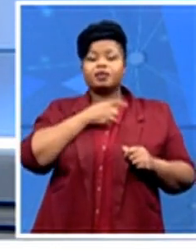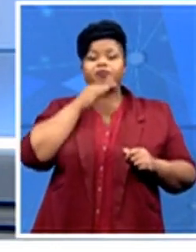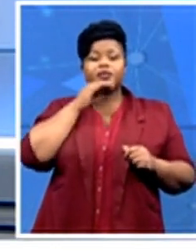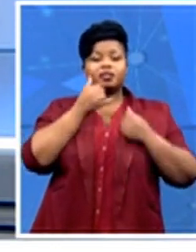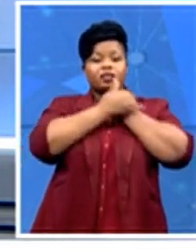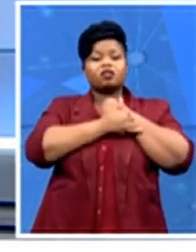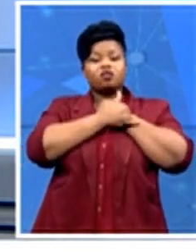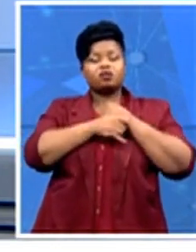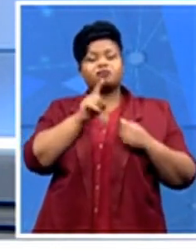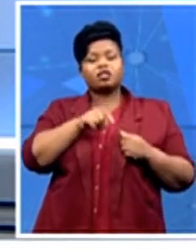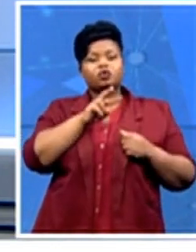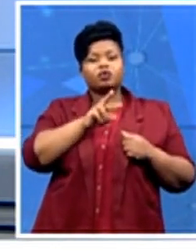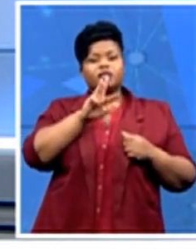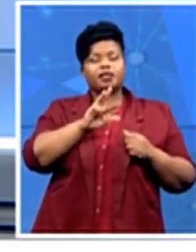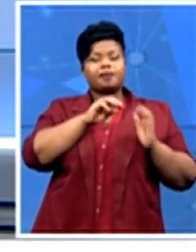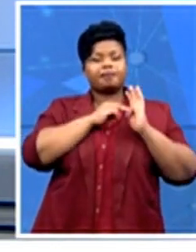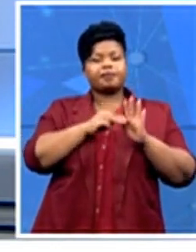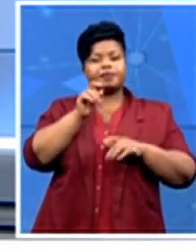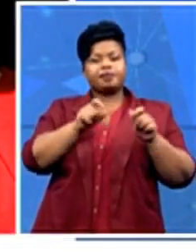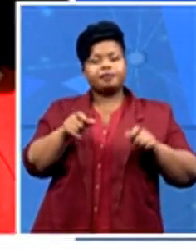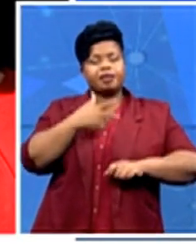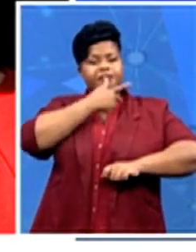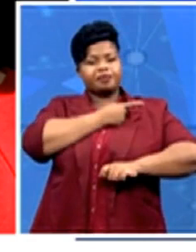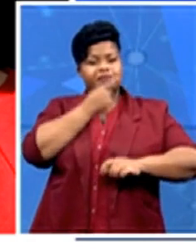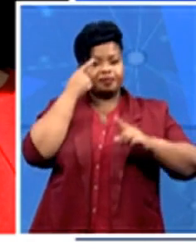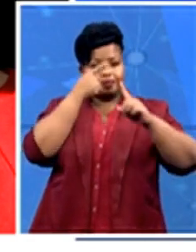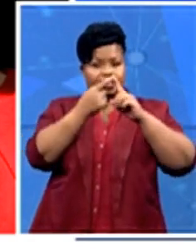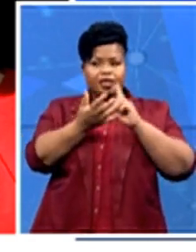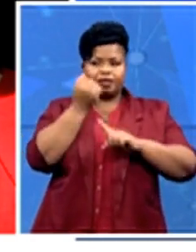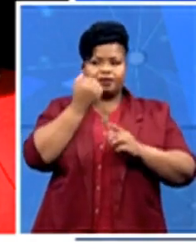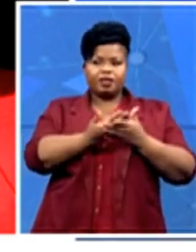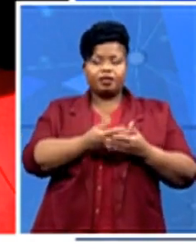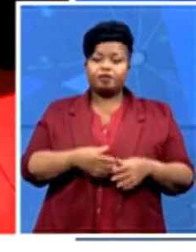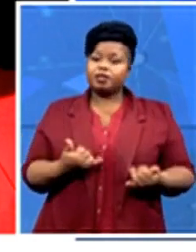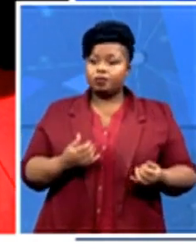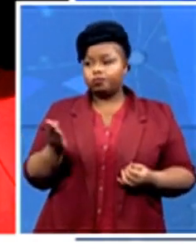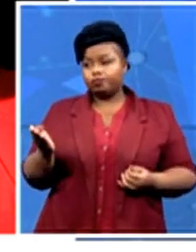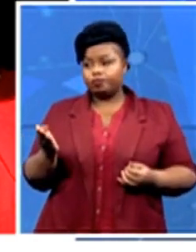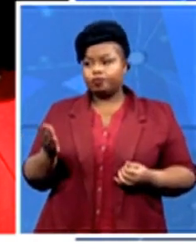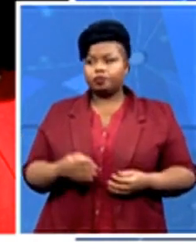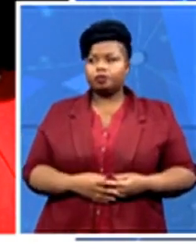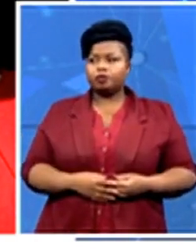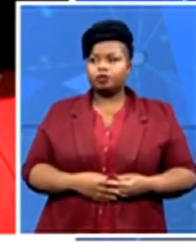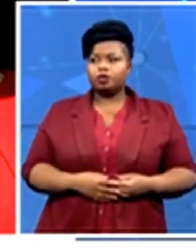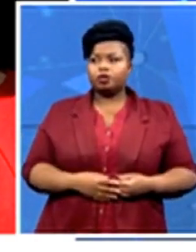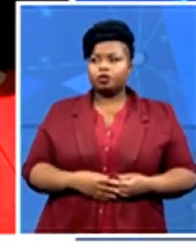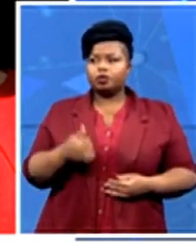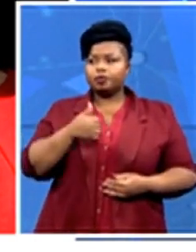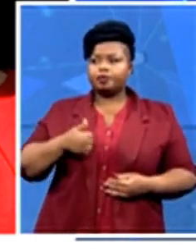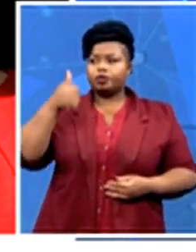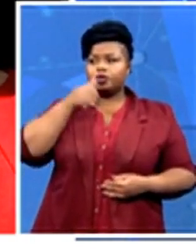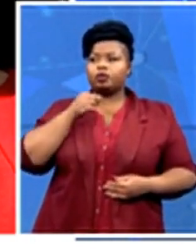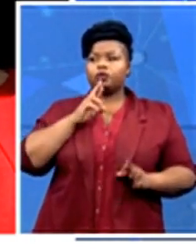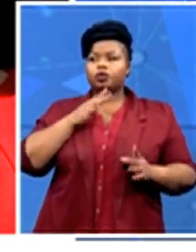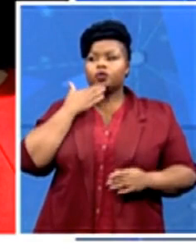adults to reach the target. For the latest, let's cross live now to News senior reporter Chriselda Lewis. She's at Noord taxi rank